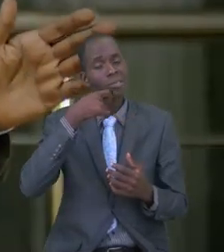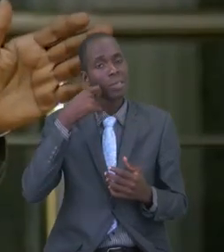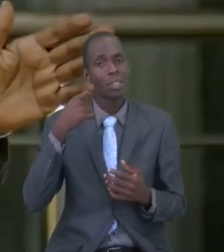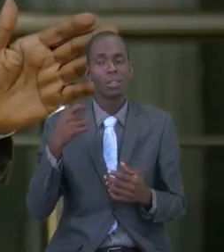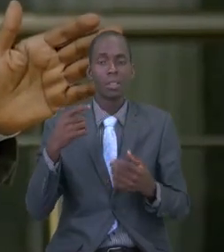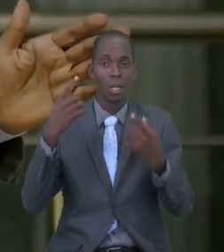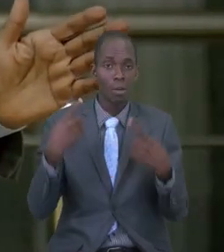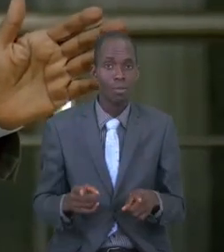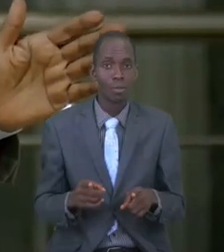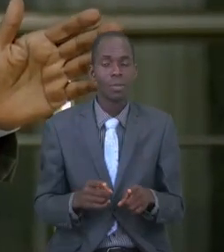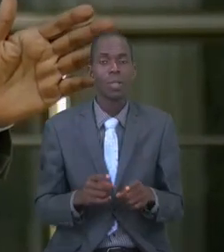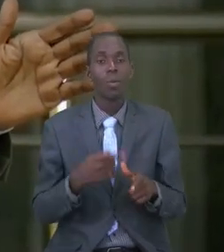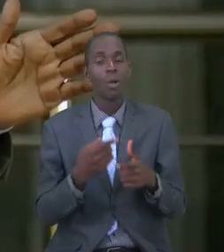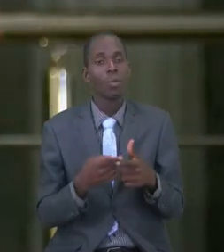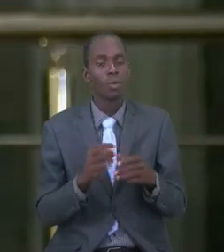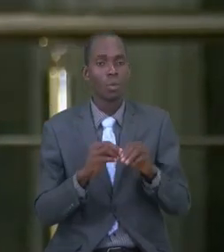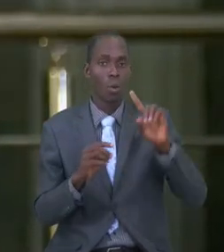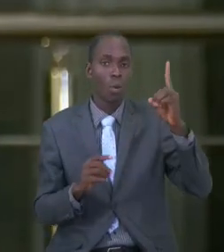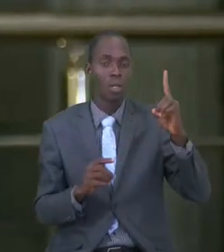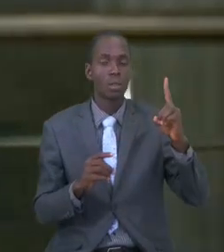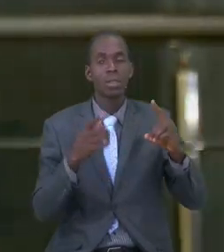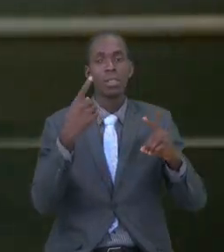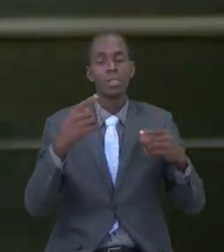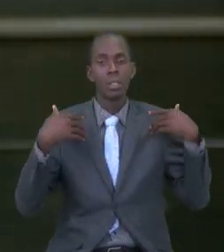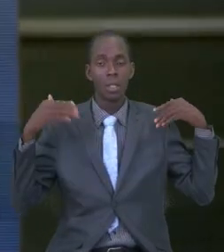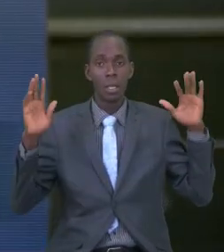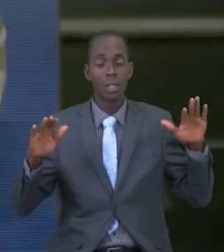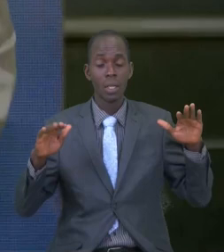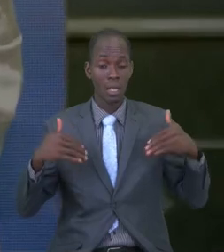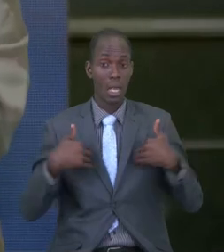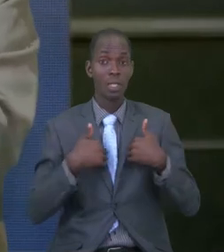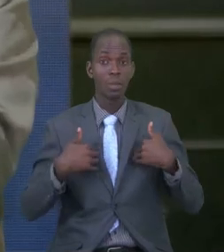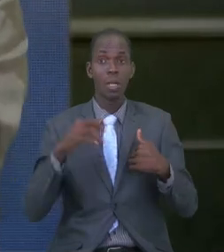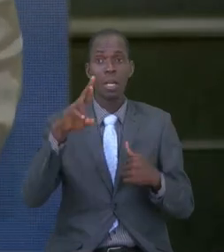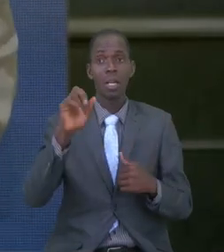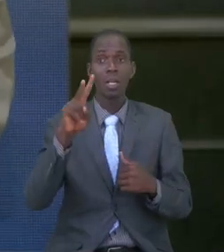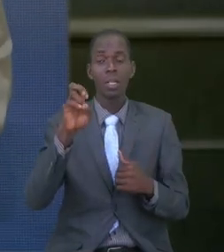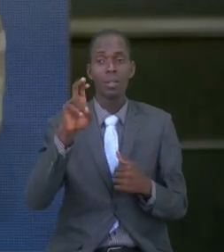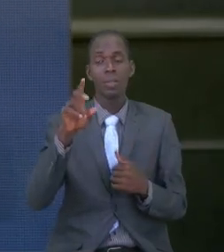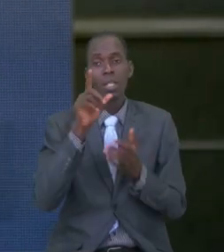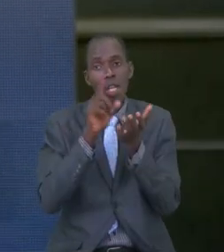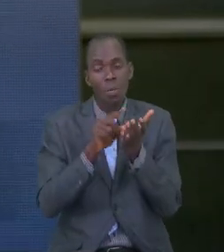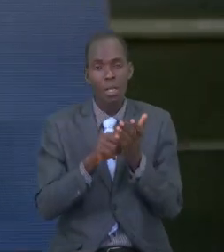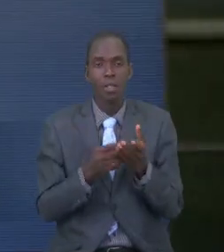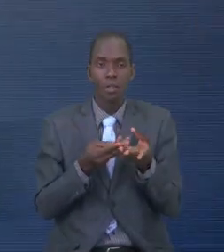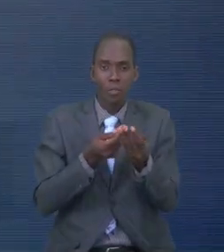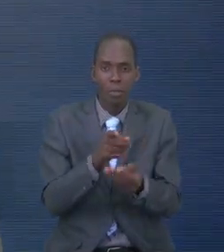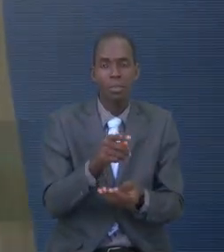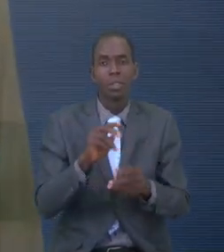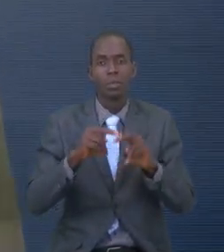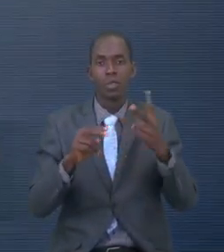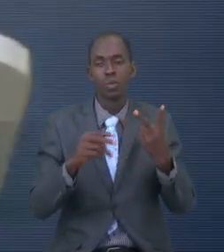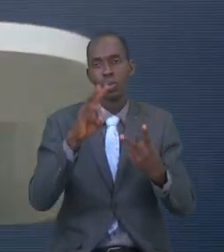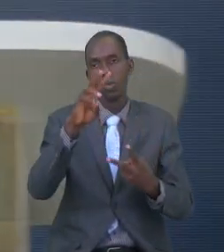raven fed him. Number two, a widow fed him. Number three, when